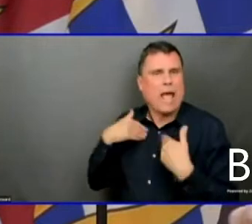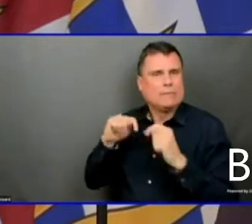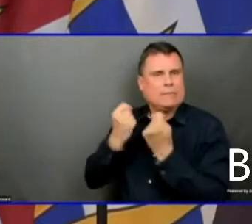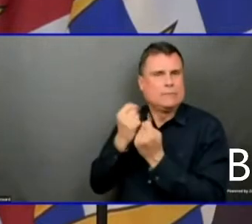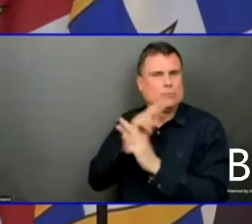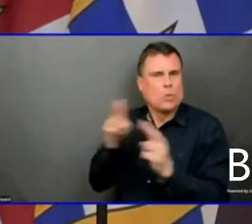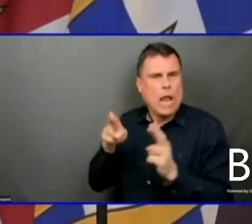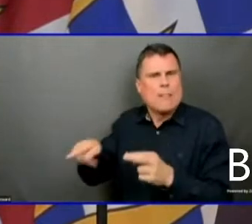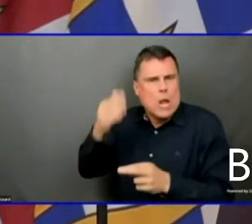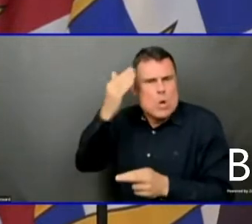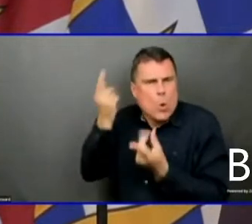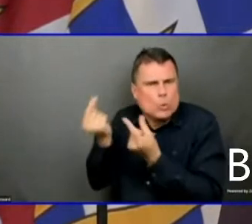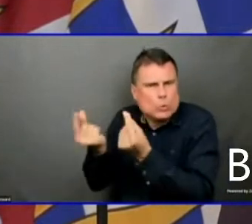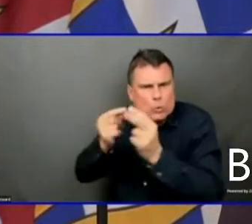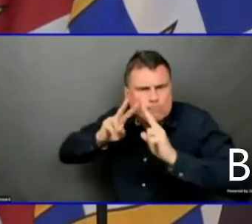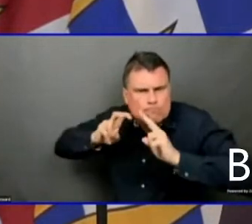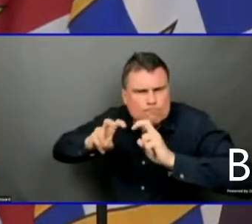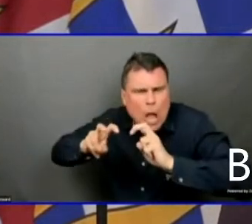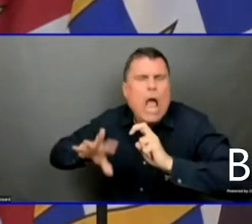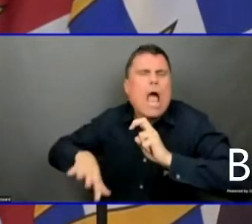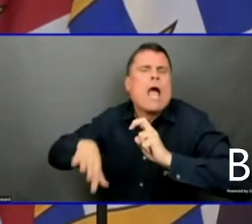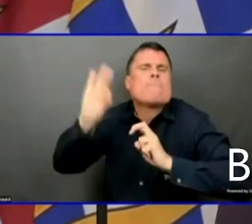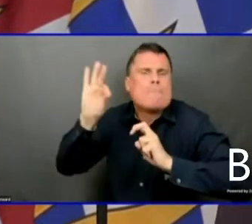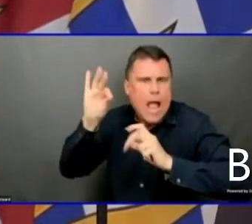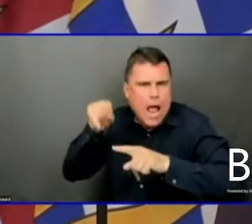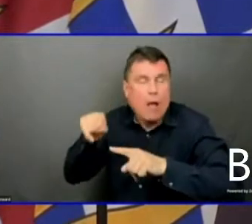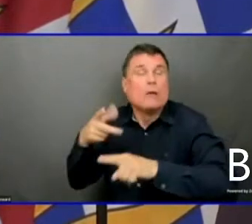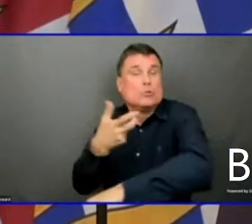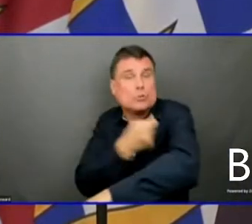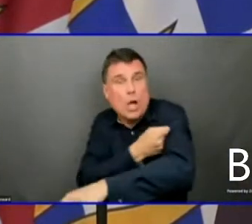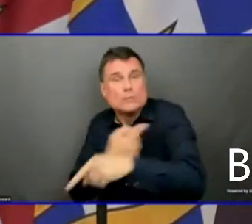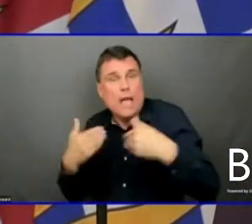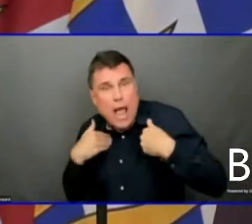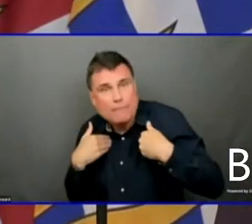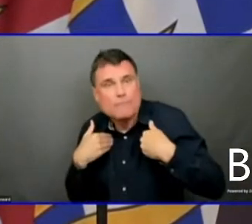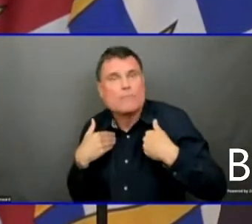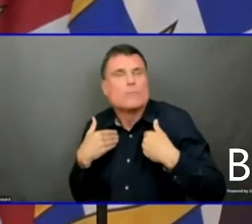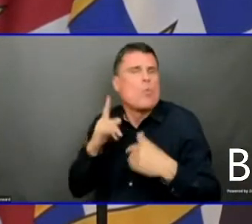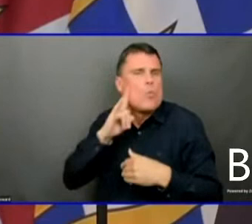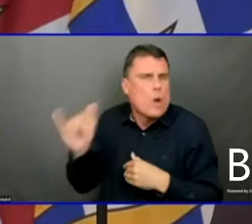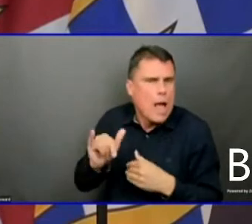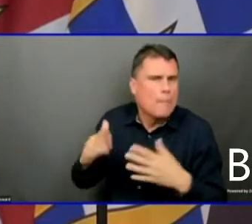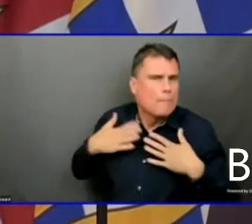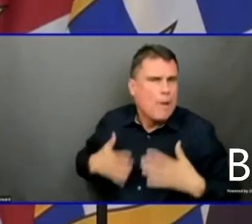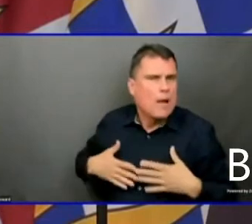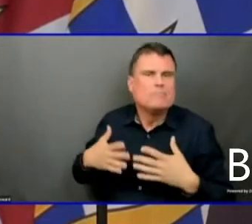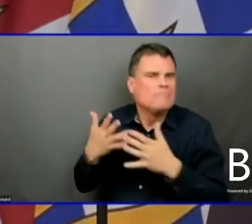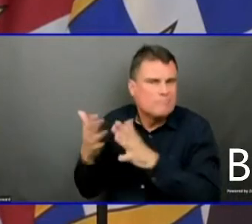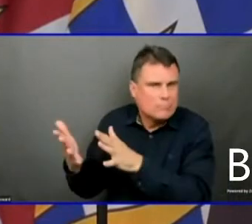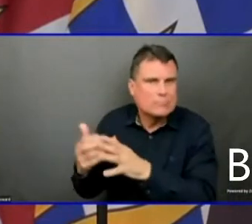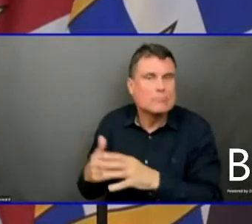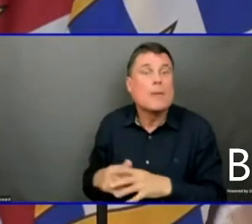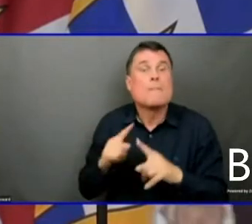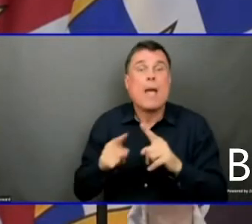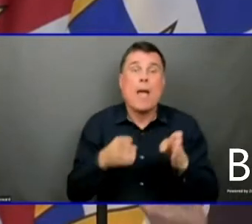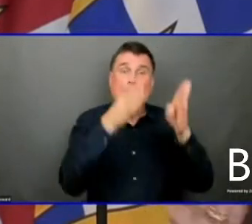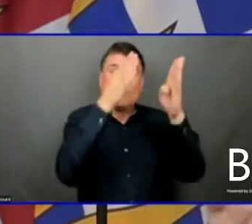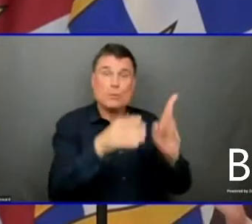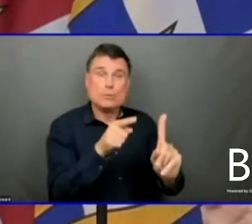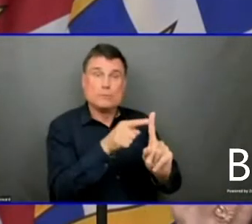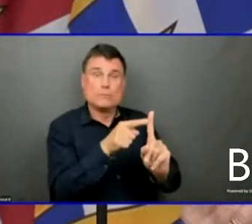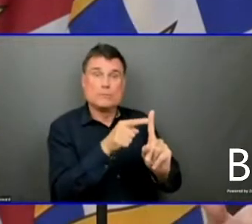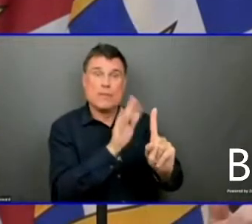the ground. So that person's individual clinician and knows whether they've been immunized or not.